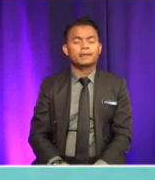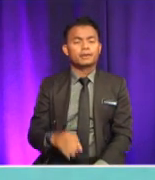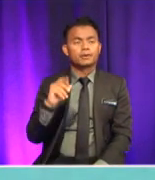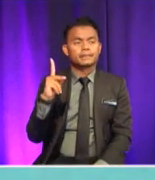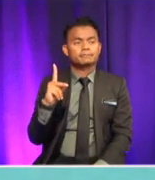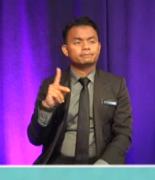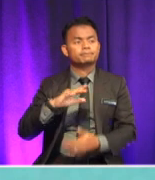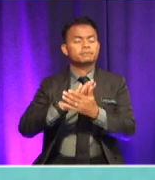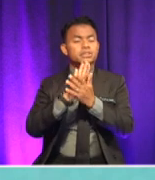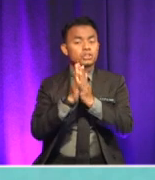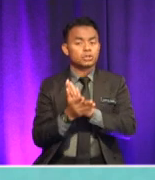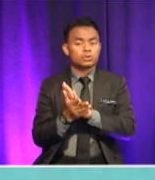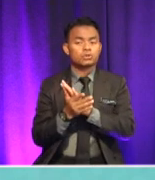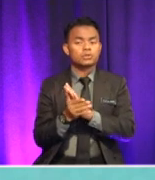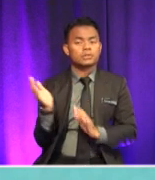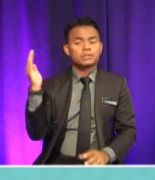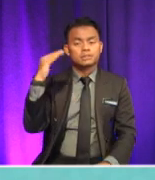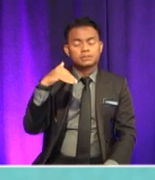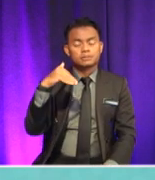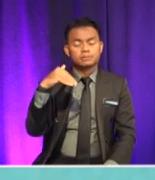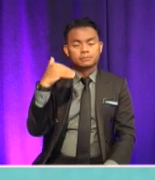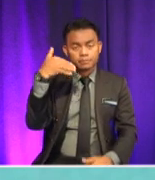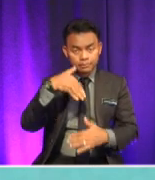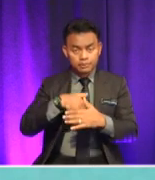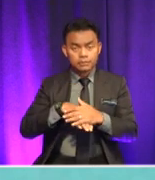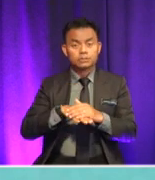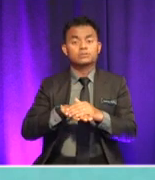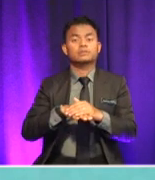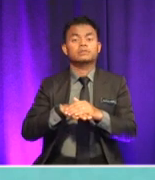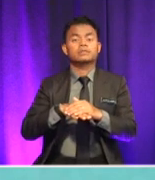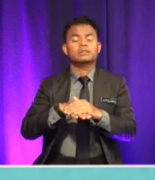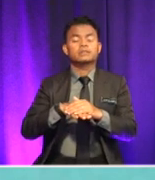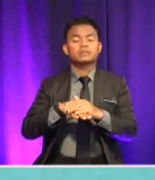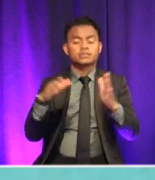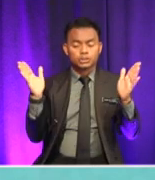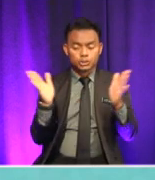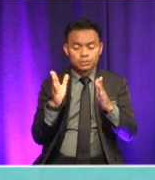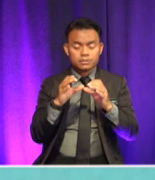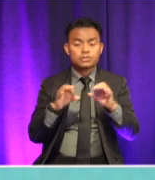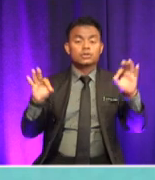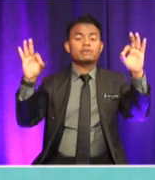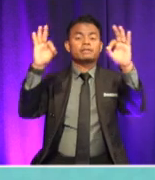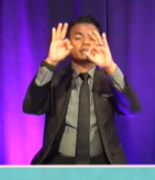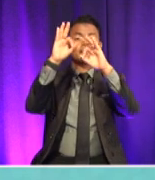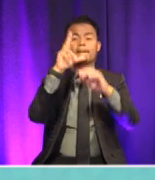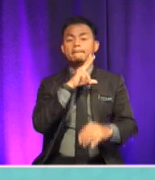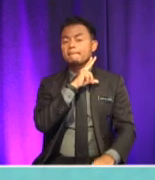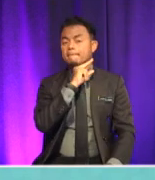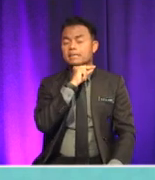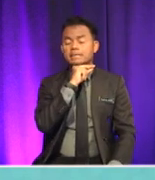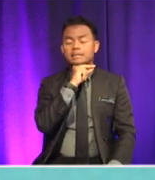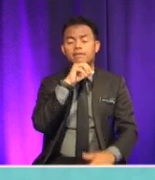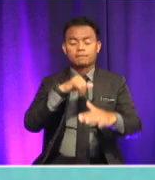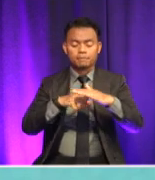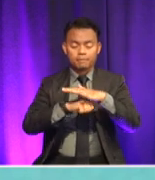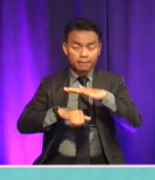so let's go into our short story, Birds of Paradise. We don't want to waste any more time here, Chris.